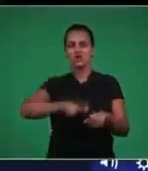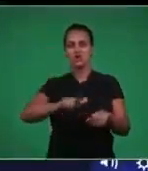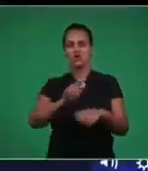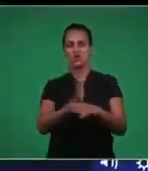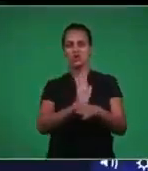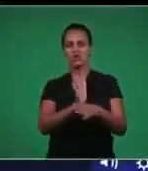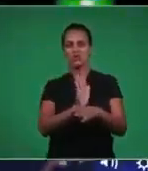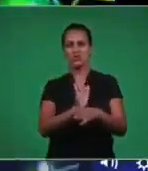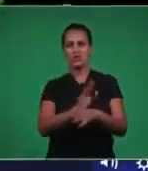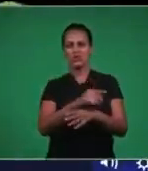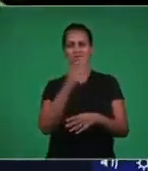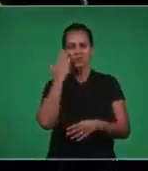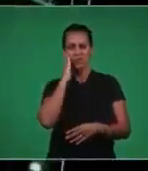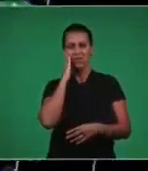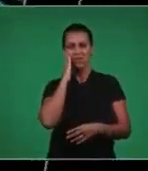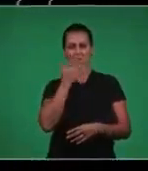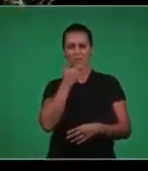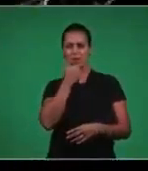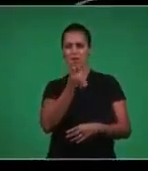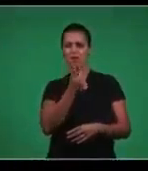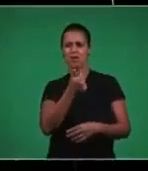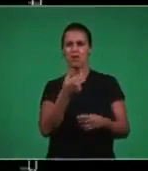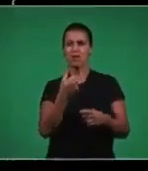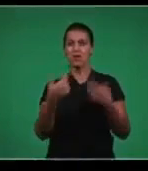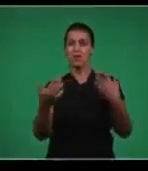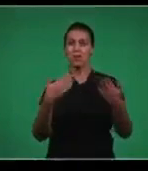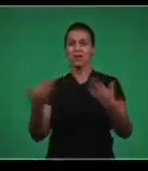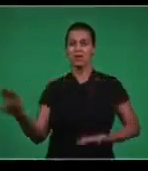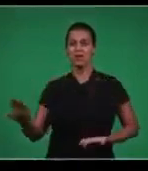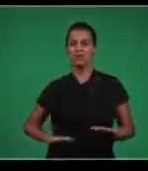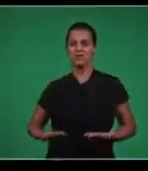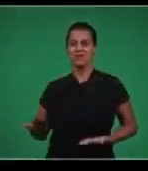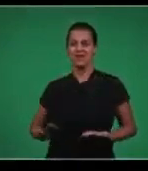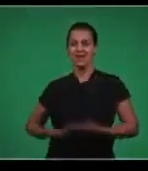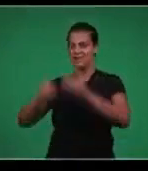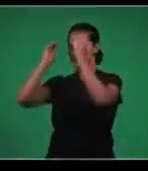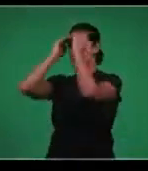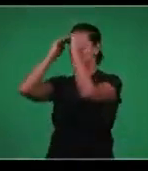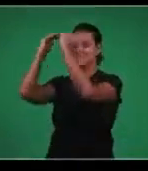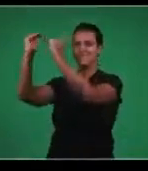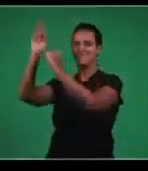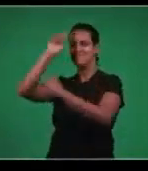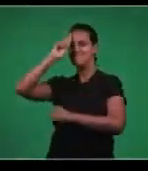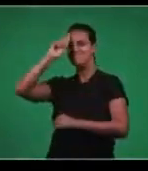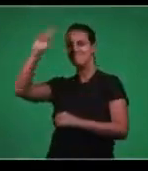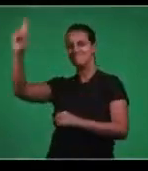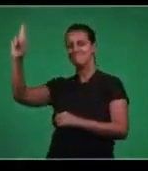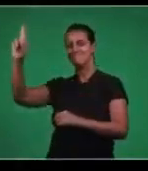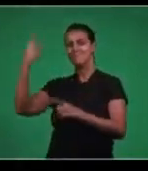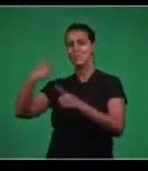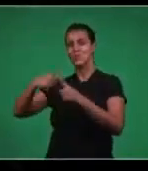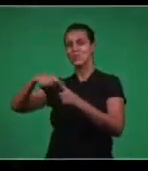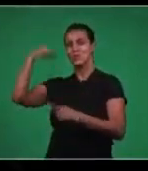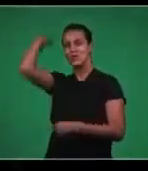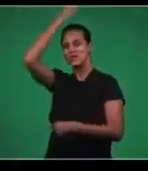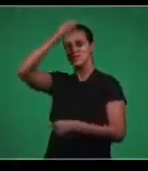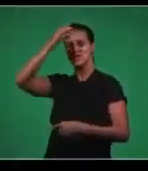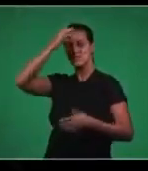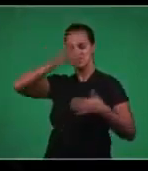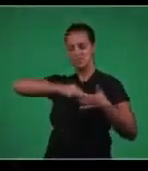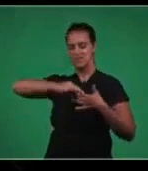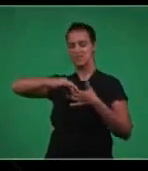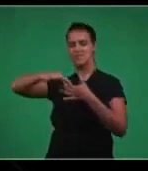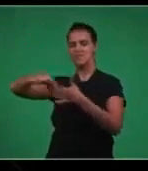would like to ask you to play this video again so that the life of the servant that is obedient to the Lord goes to whatever the Holy Spirit